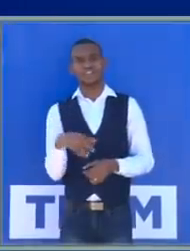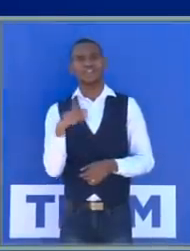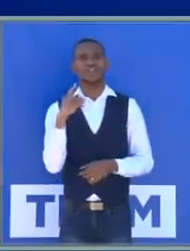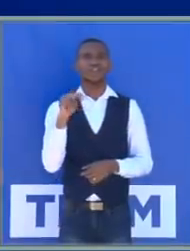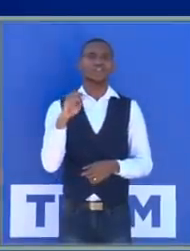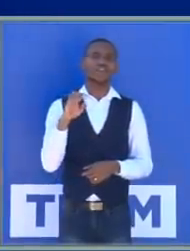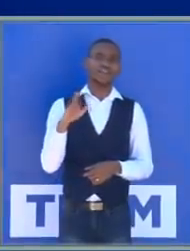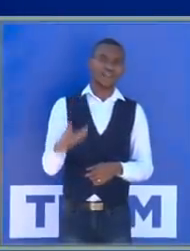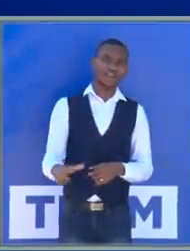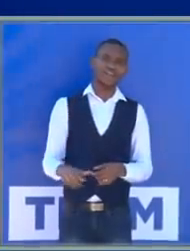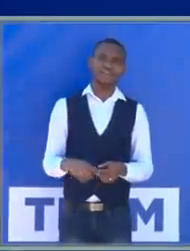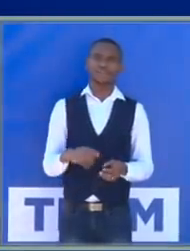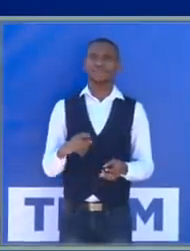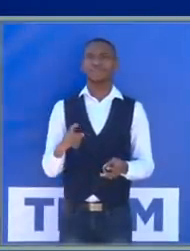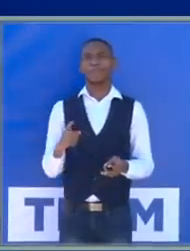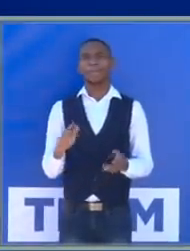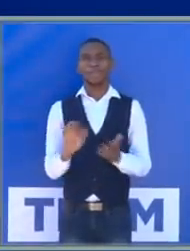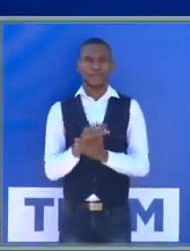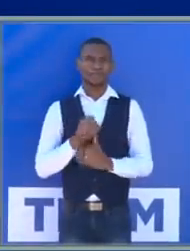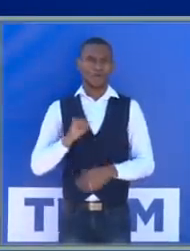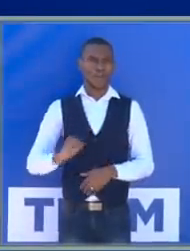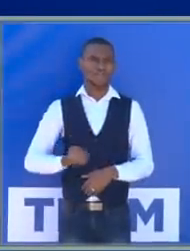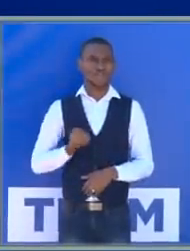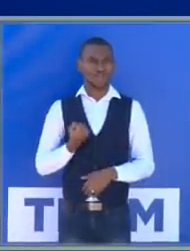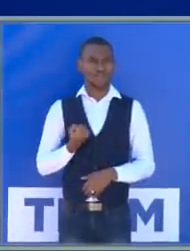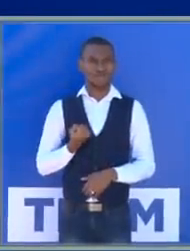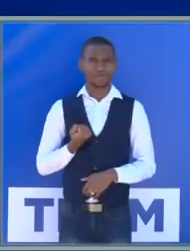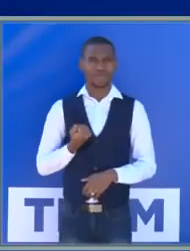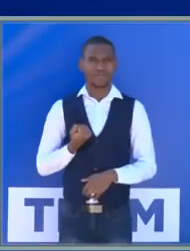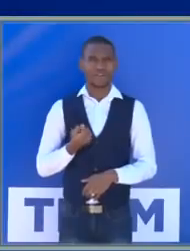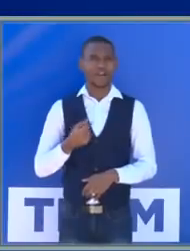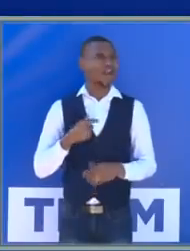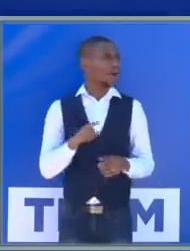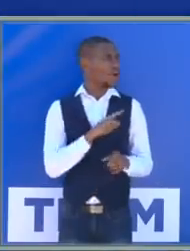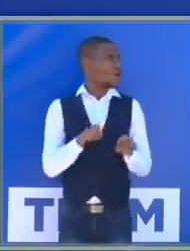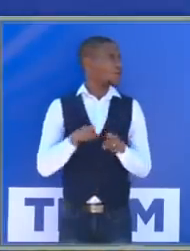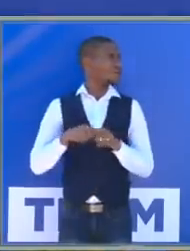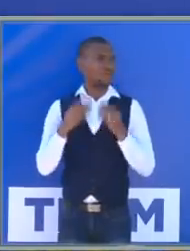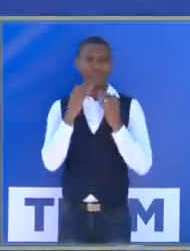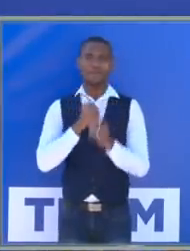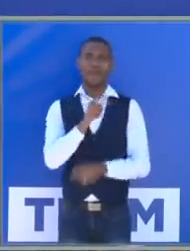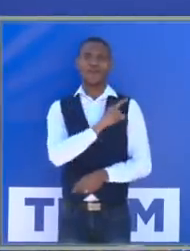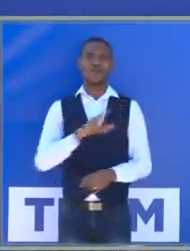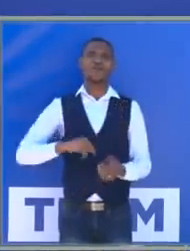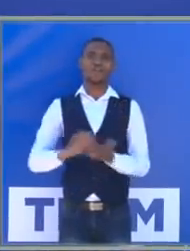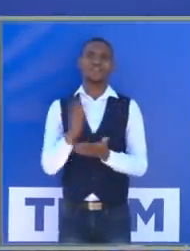Daniel, and my wife. I also want to thank my Lord and Savior, Jesus